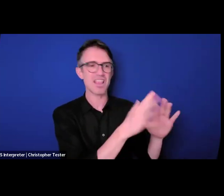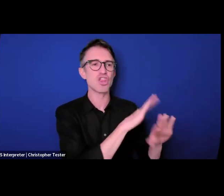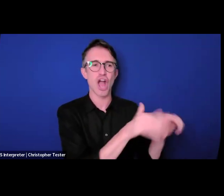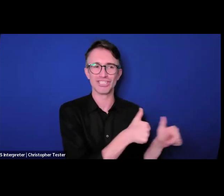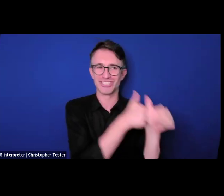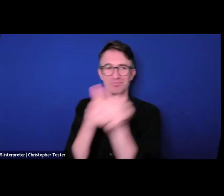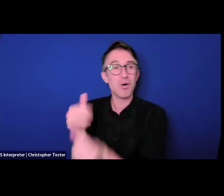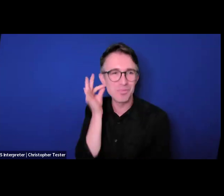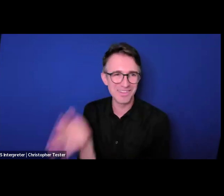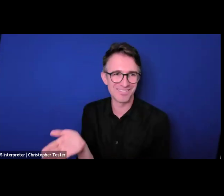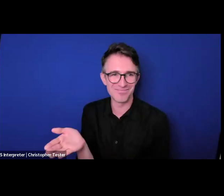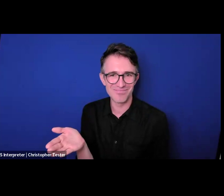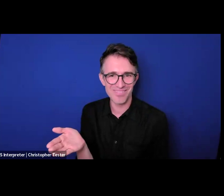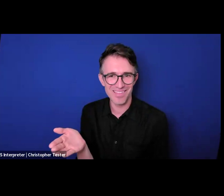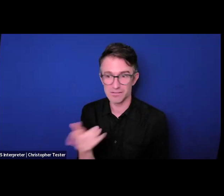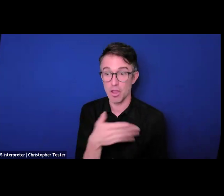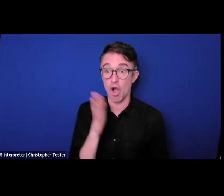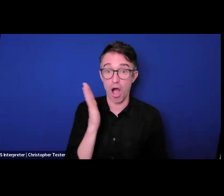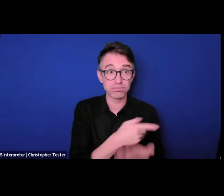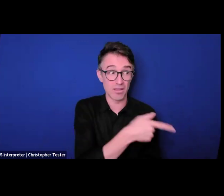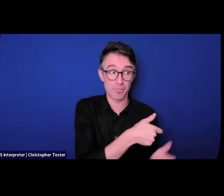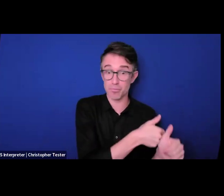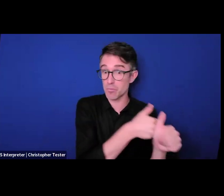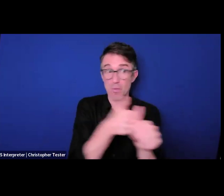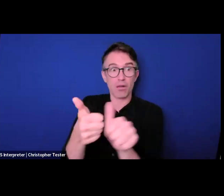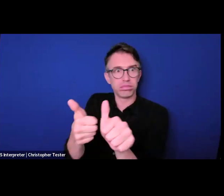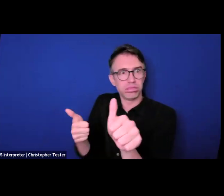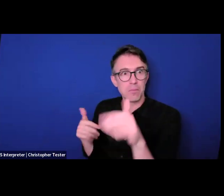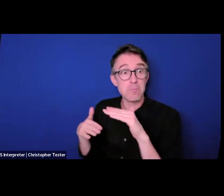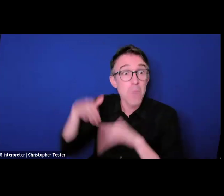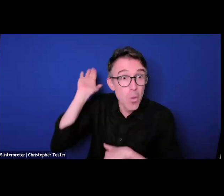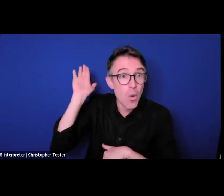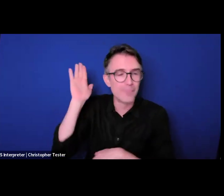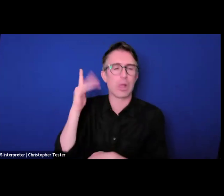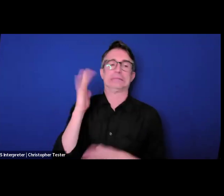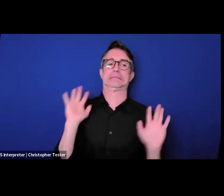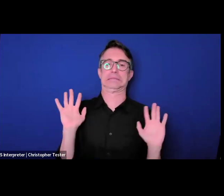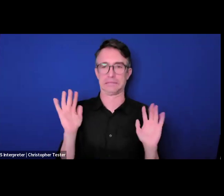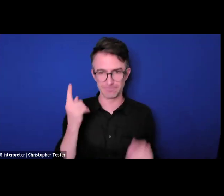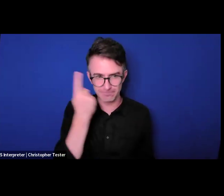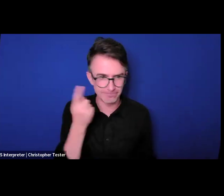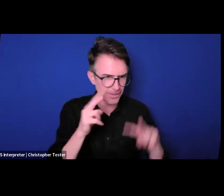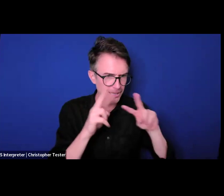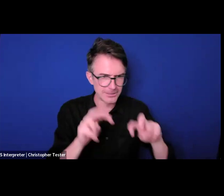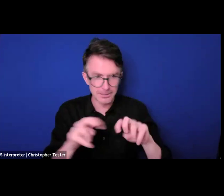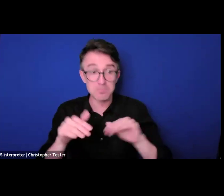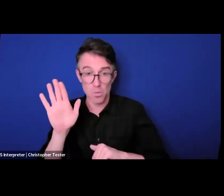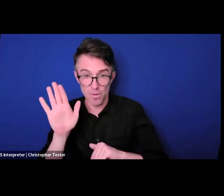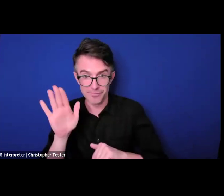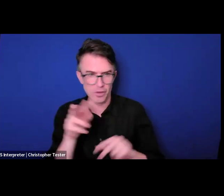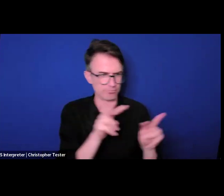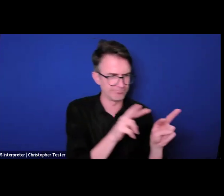realized that most of the labor constrained public works households were